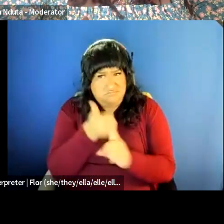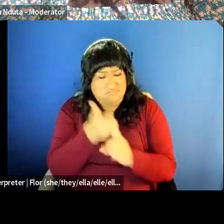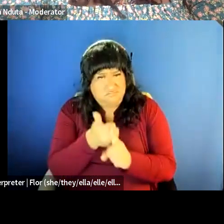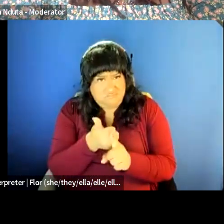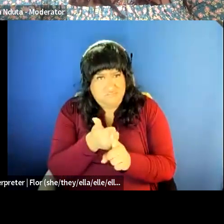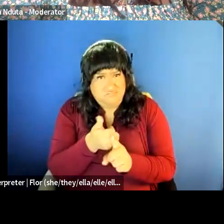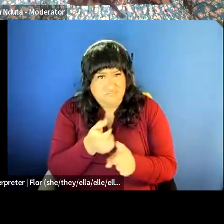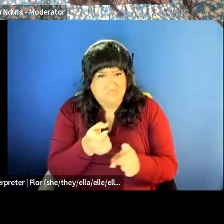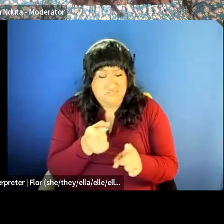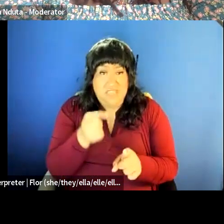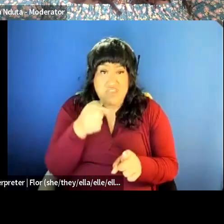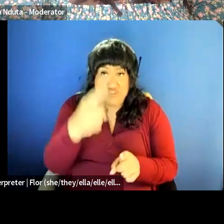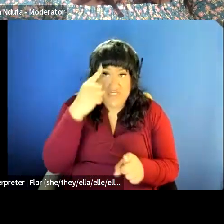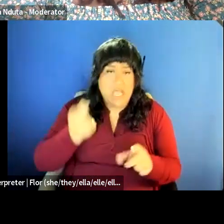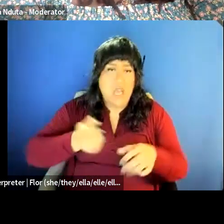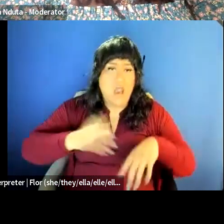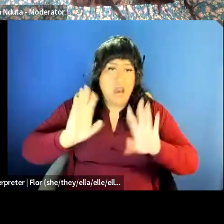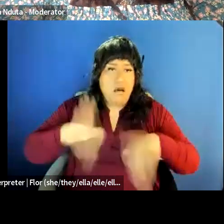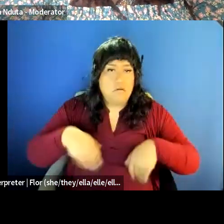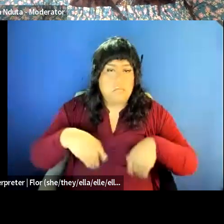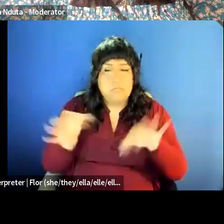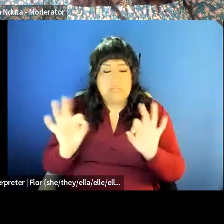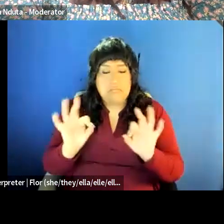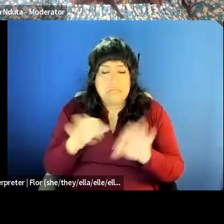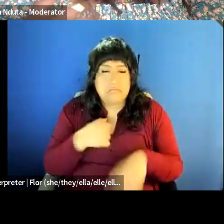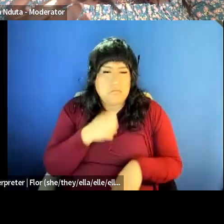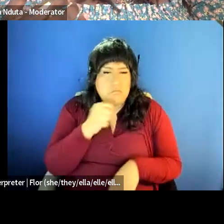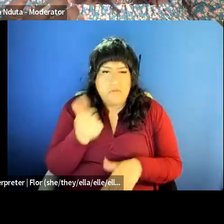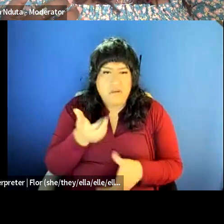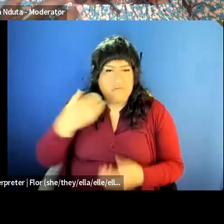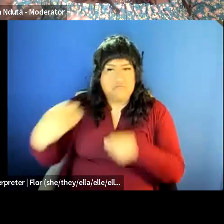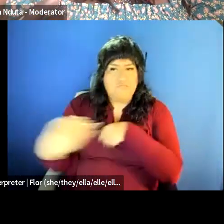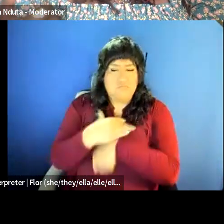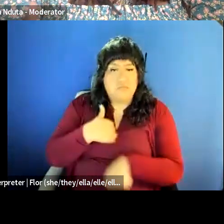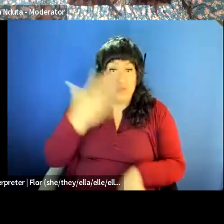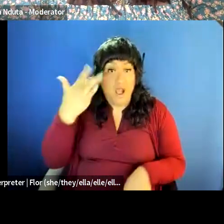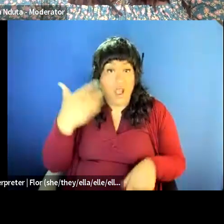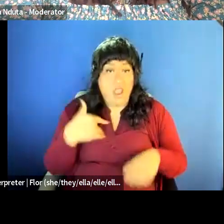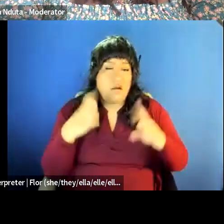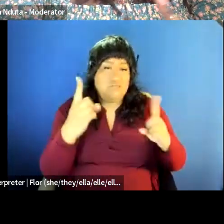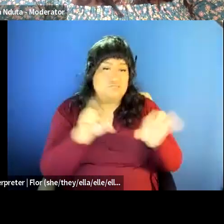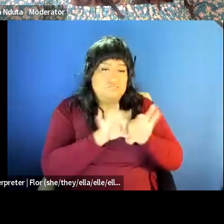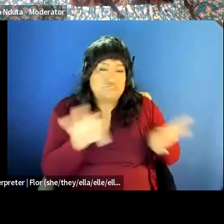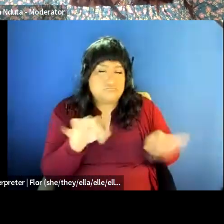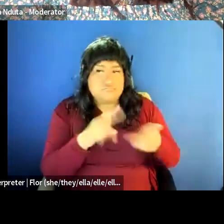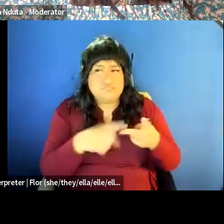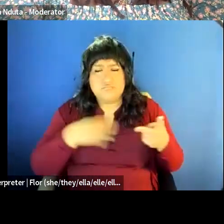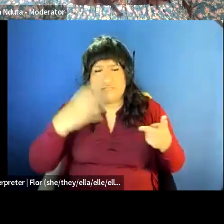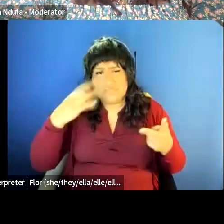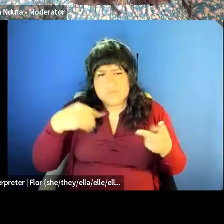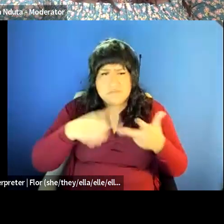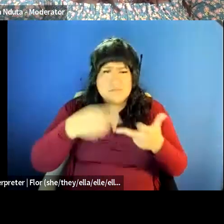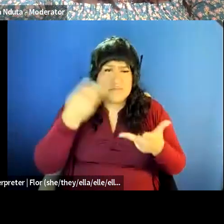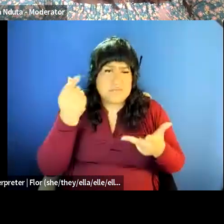you're immune, right? You have your education, you have your experiences, you have your money,